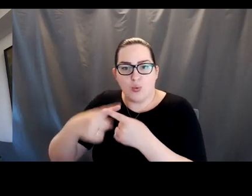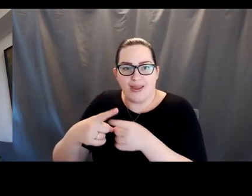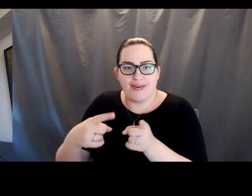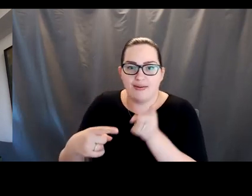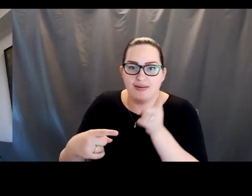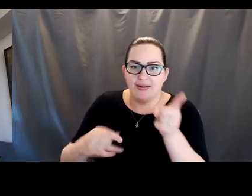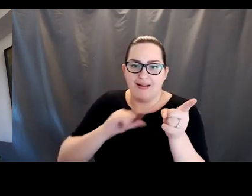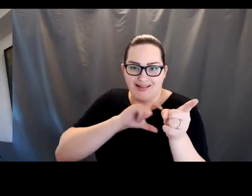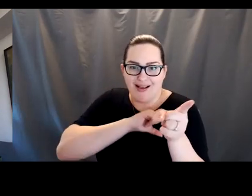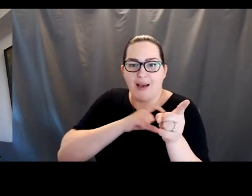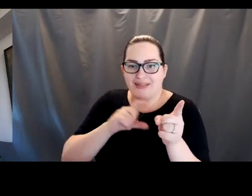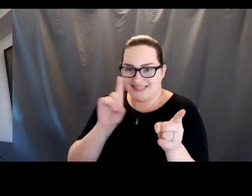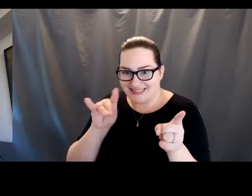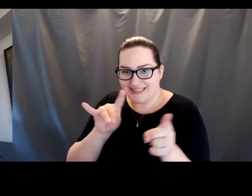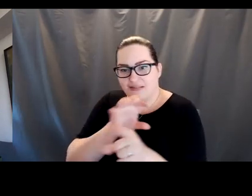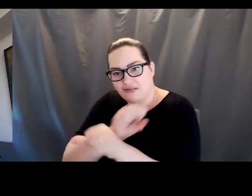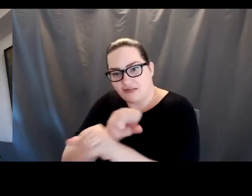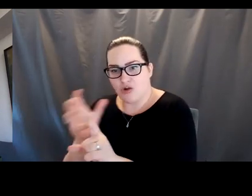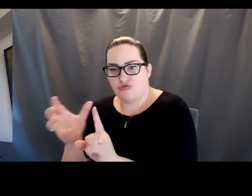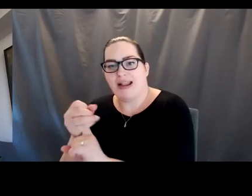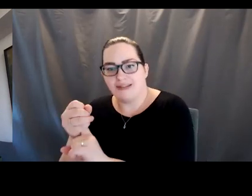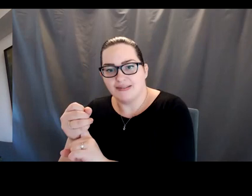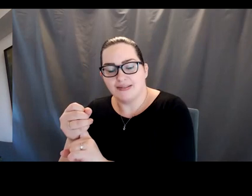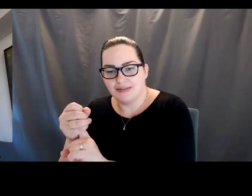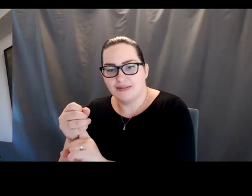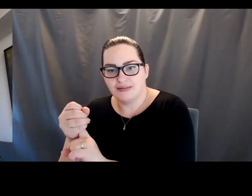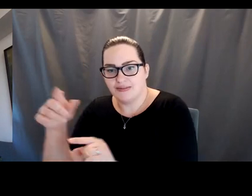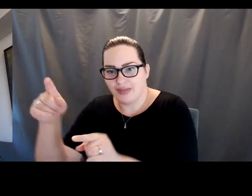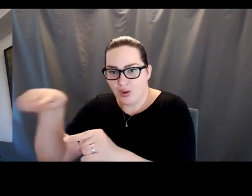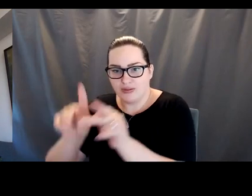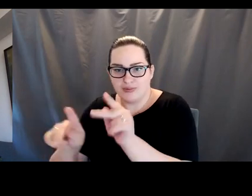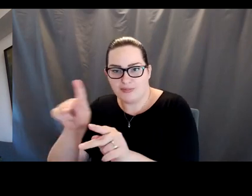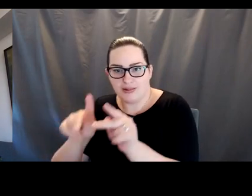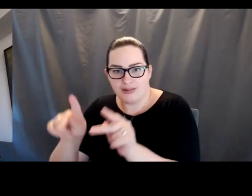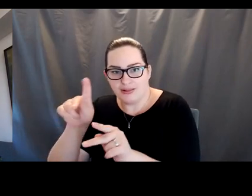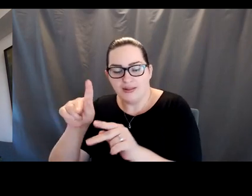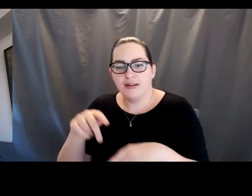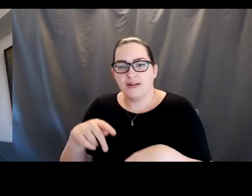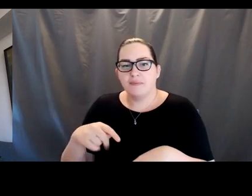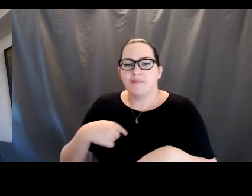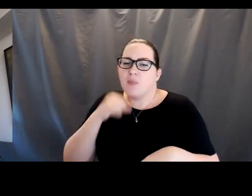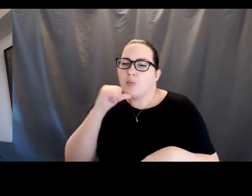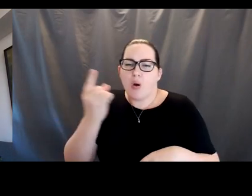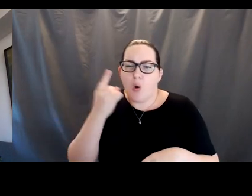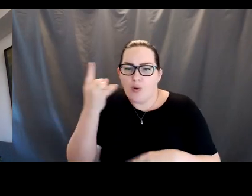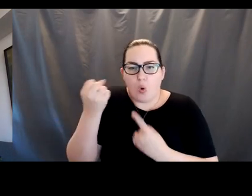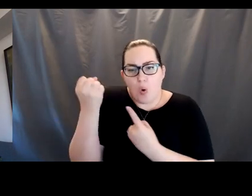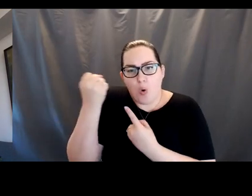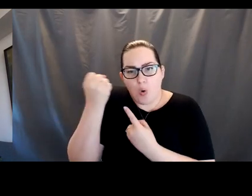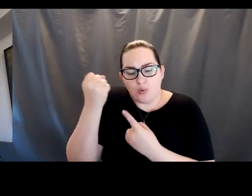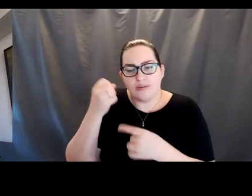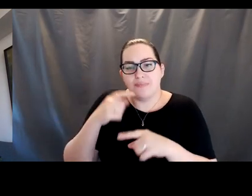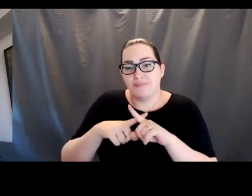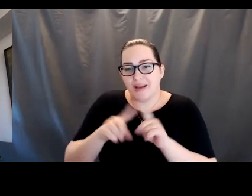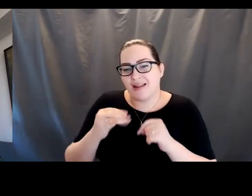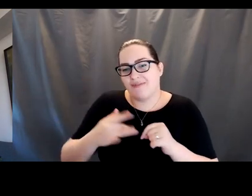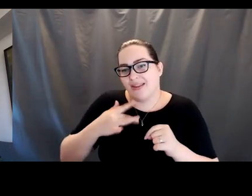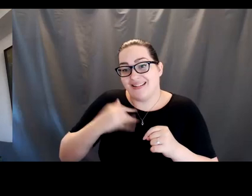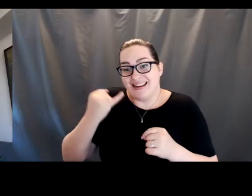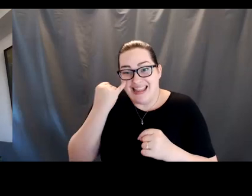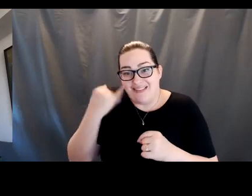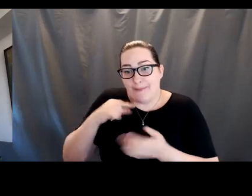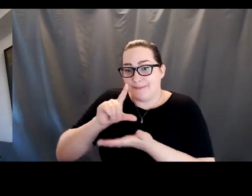journalist would do, or I would do in every situation. But in this case, the idea was, if I publish it, I could jeopardize the investigation,